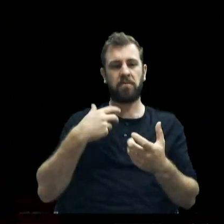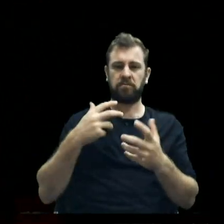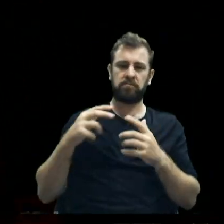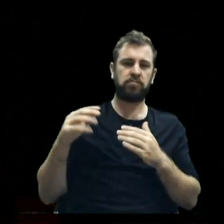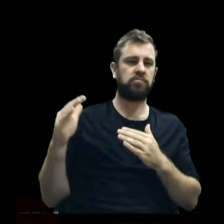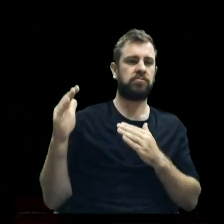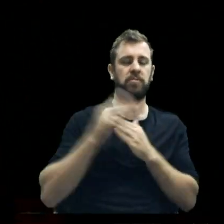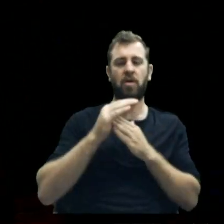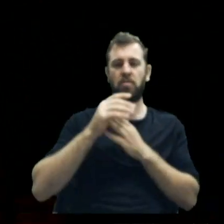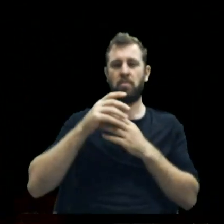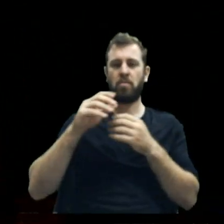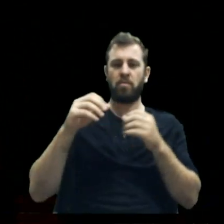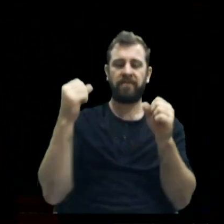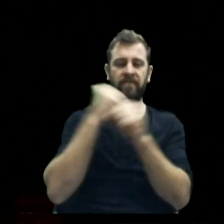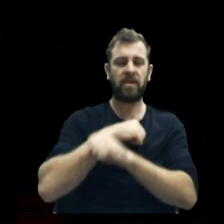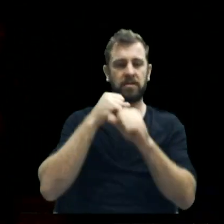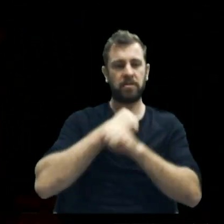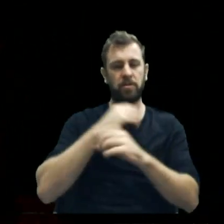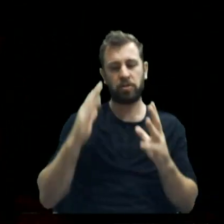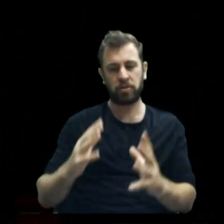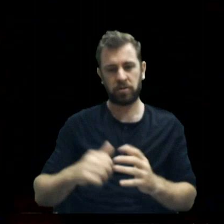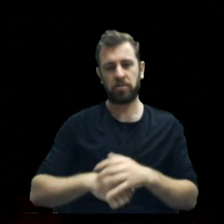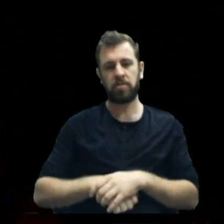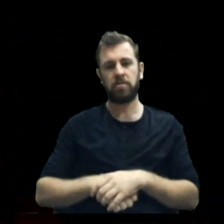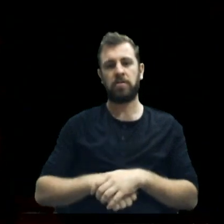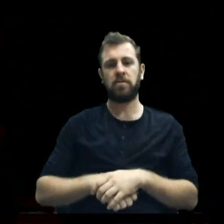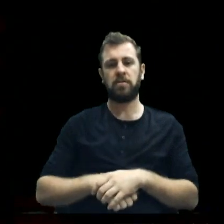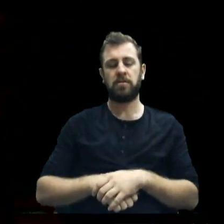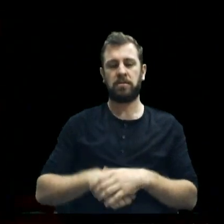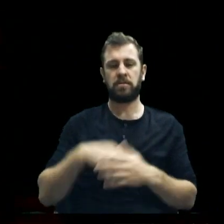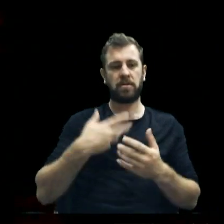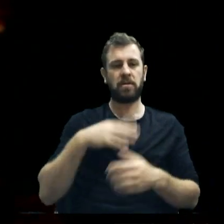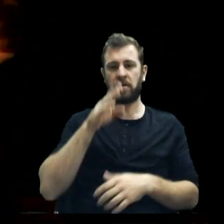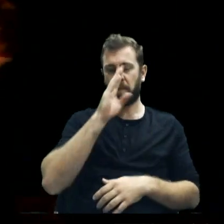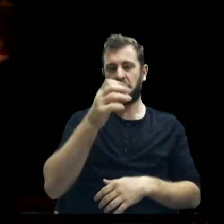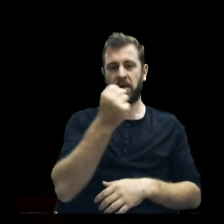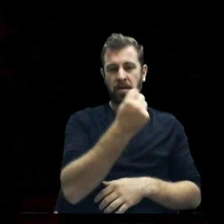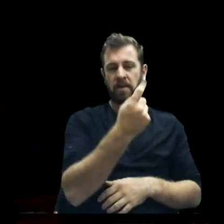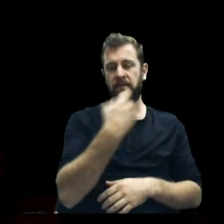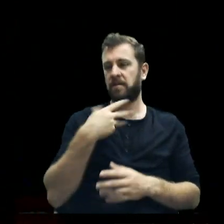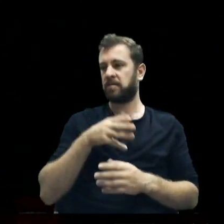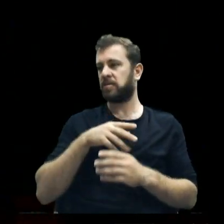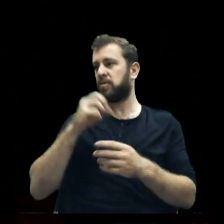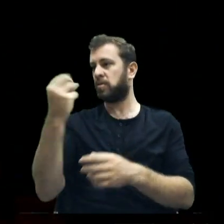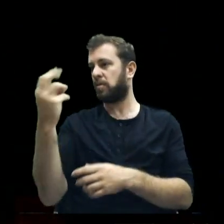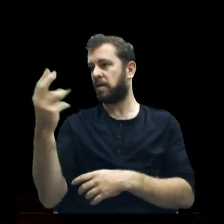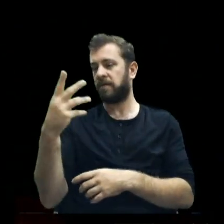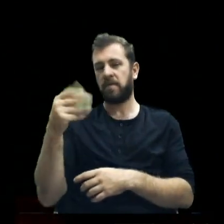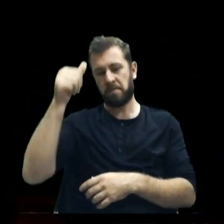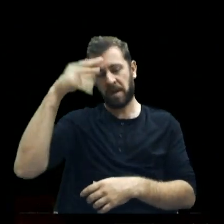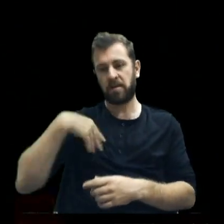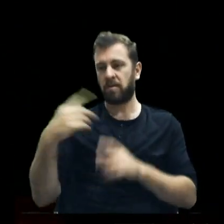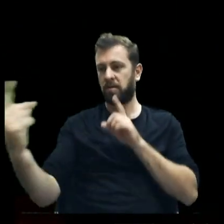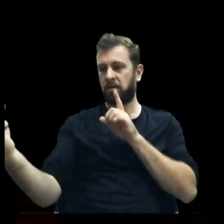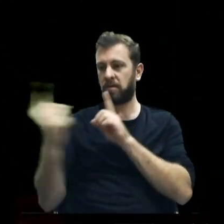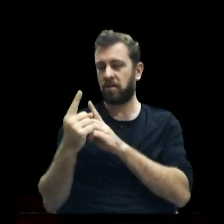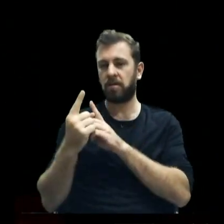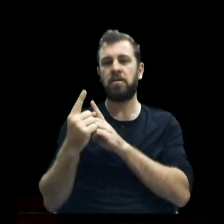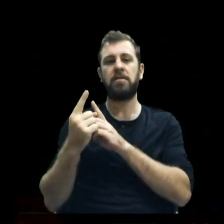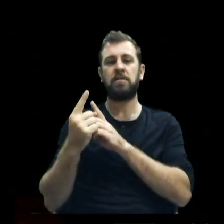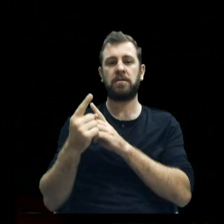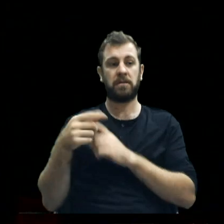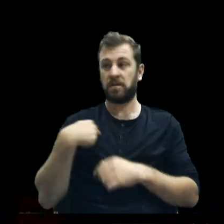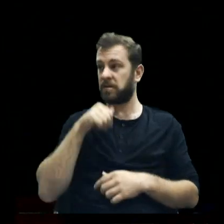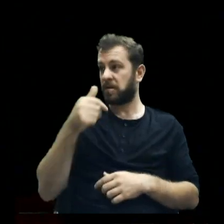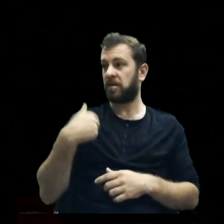alams. After the 11th alam, he holds on to the 12th one. A man comes to Imam Hussein, says, Mawla, I didn't get an alam. It's okay